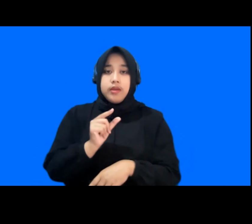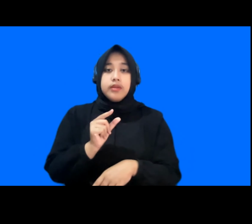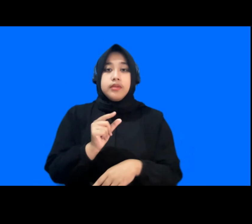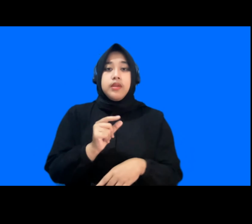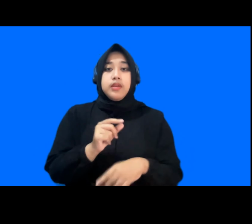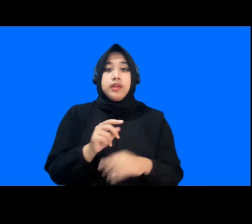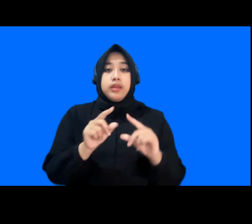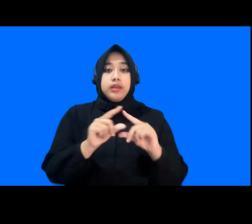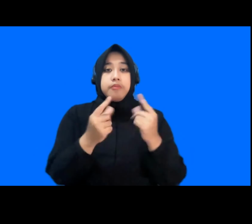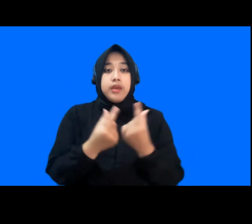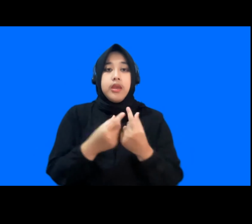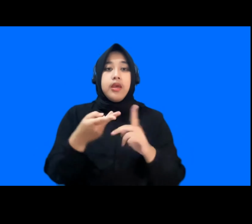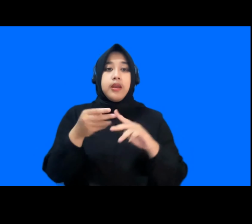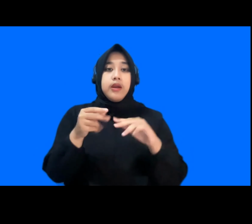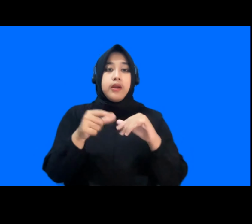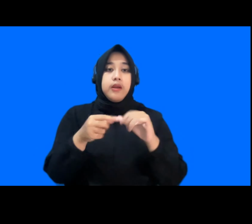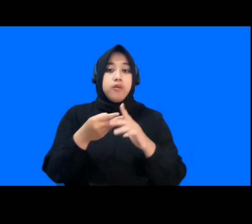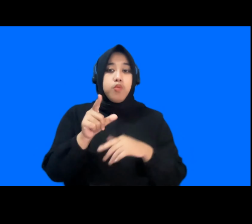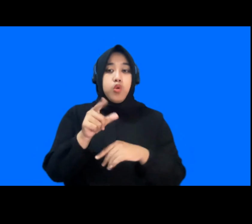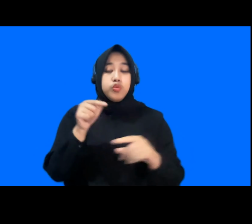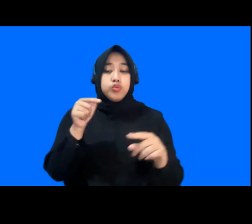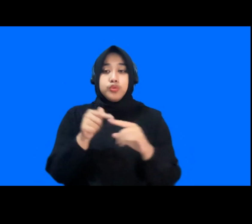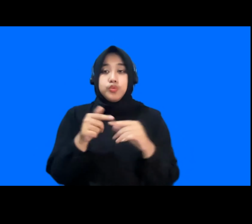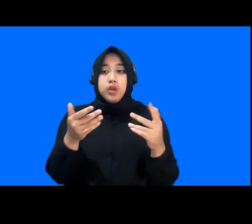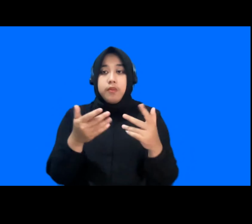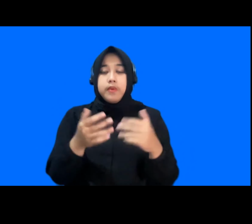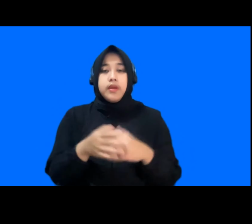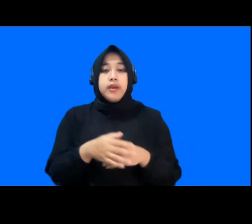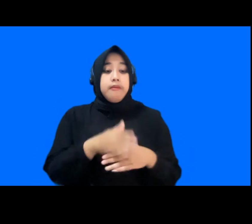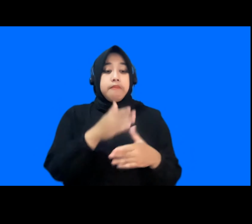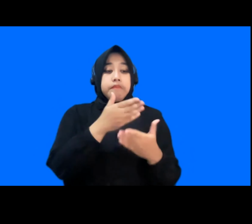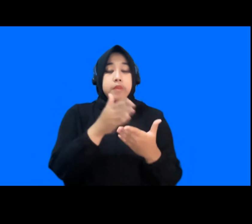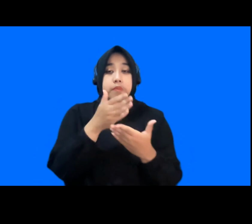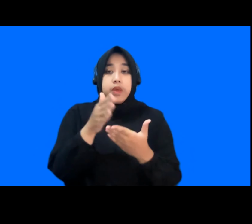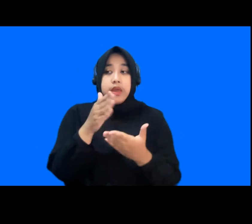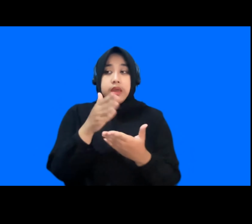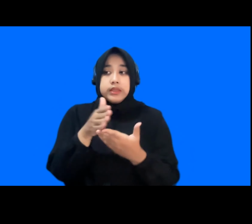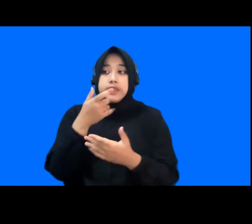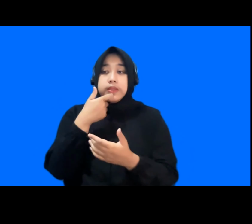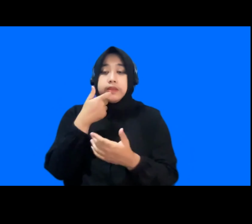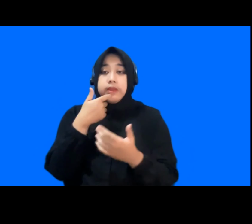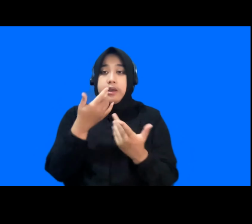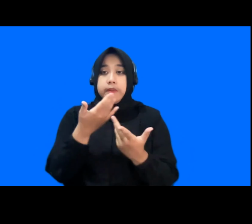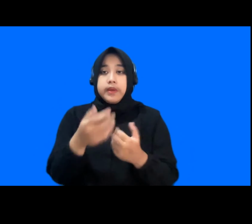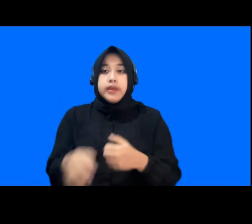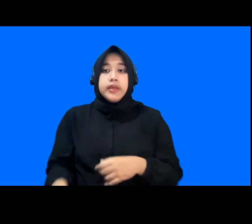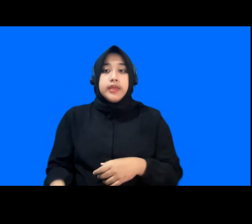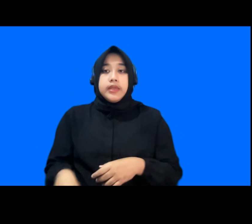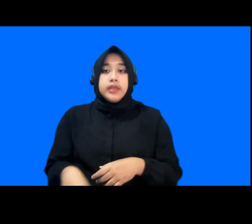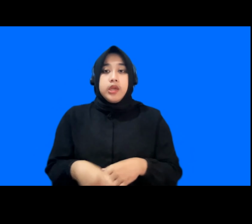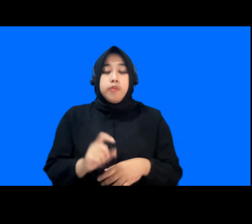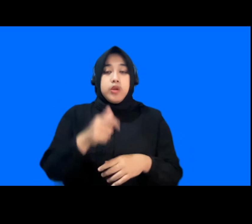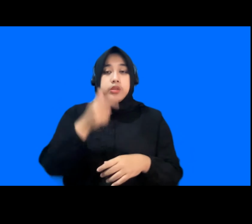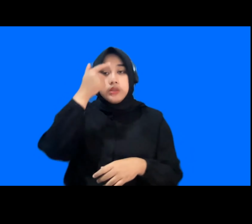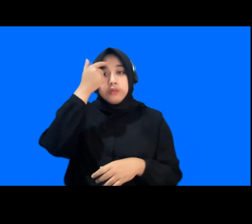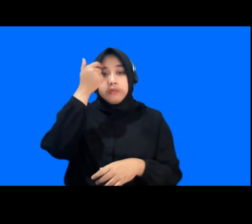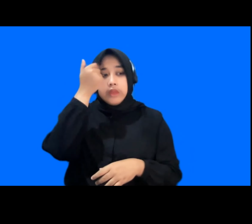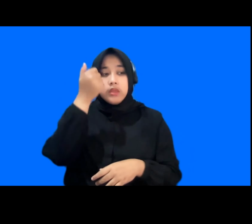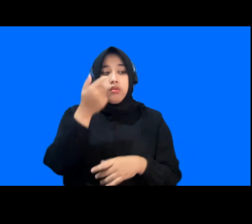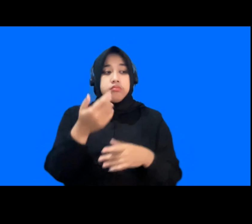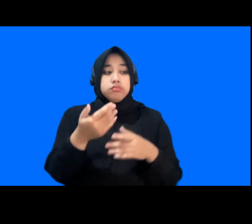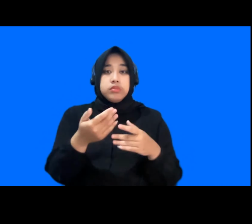to come to the stage and share an e-learning platform that we might all be able to use to continue to